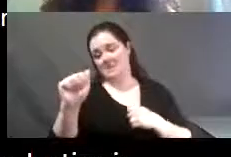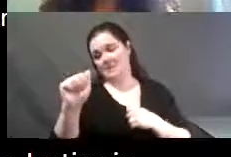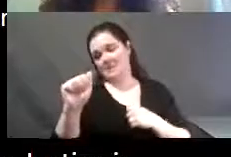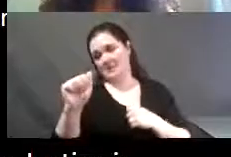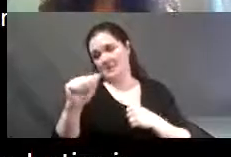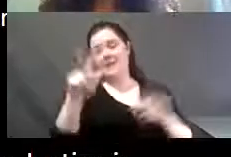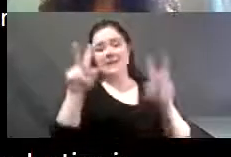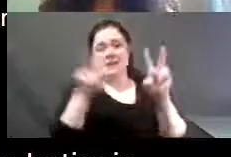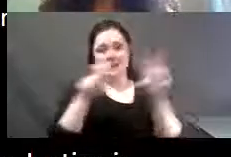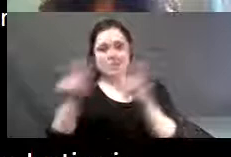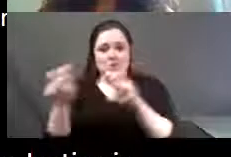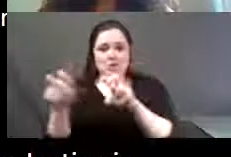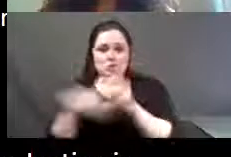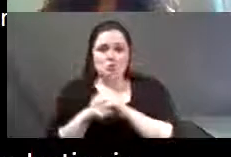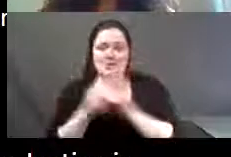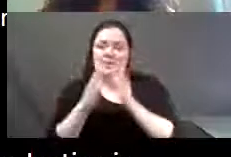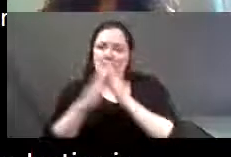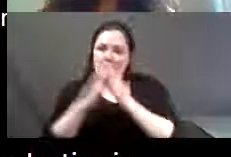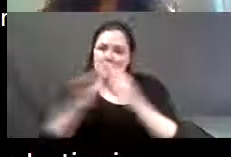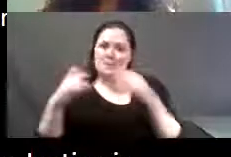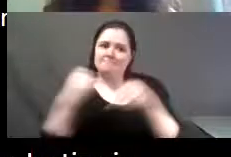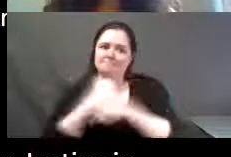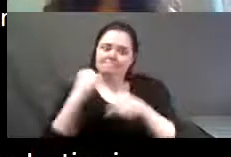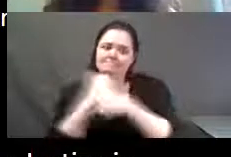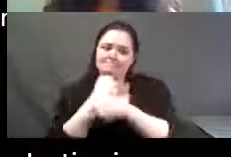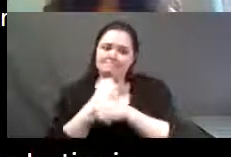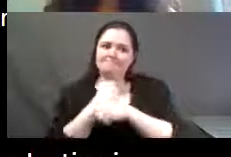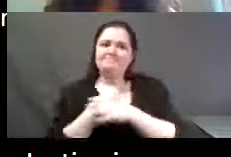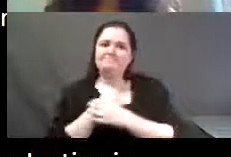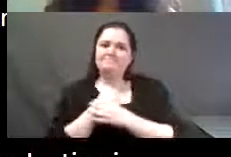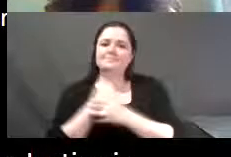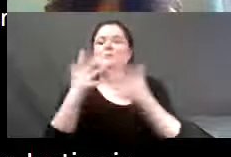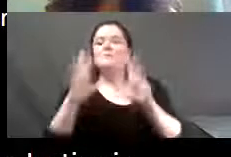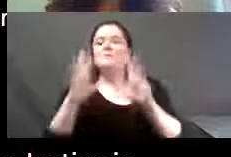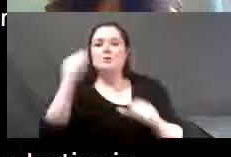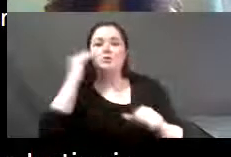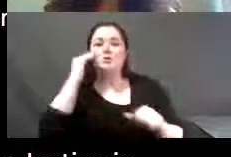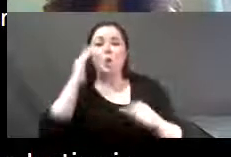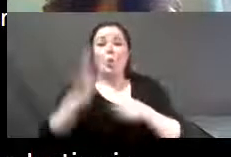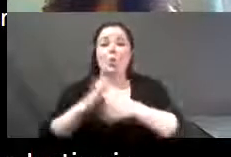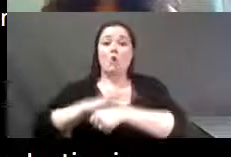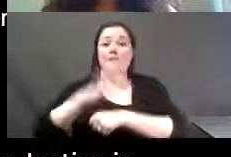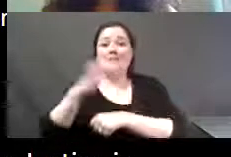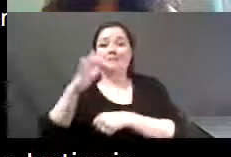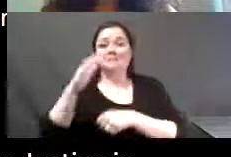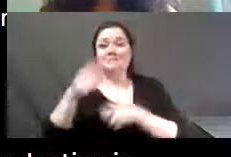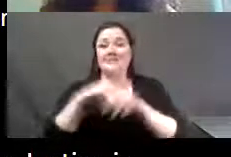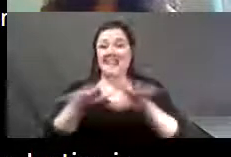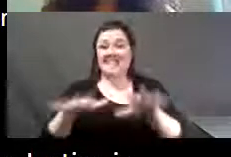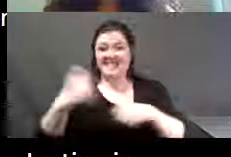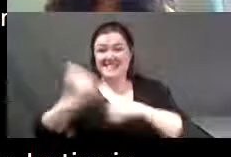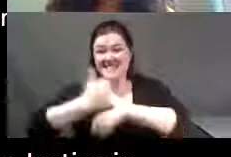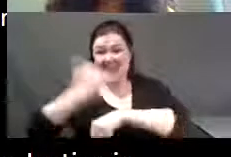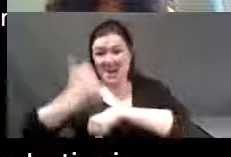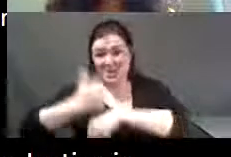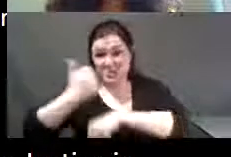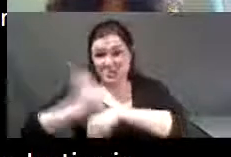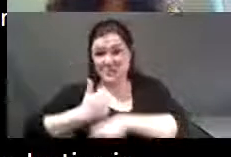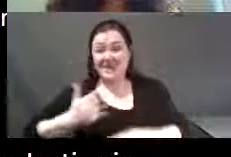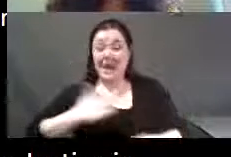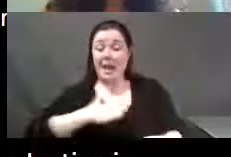issues that the community has been fighting for. As you all know, COVID-19 is dangerous. I'm glad y'all are